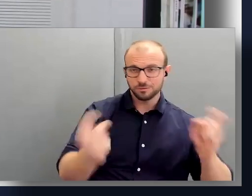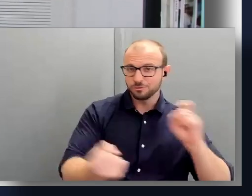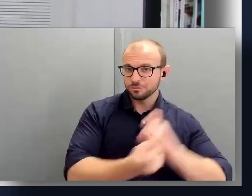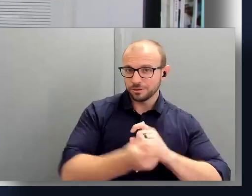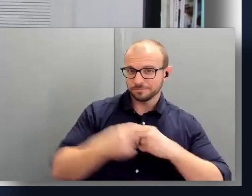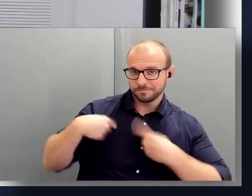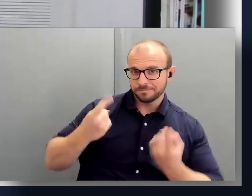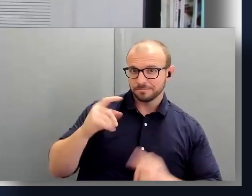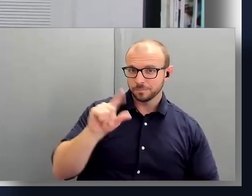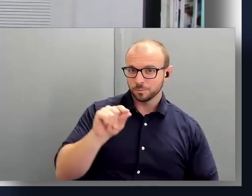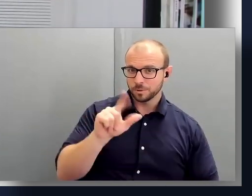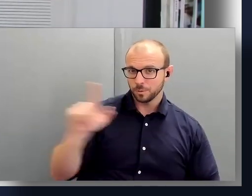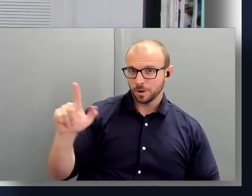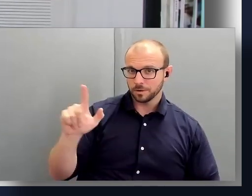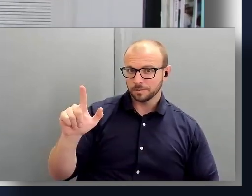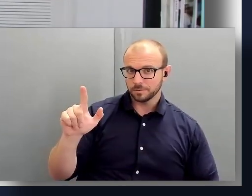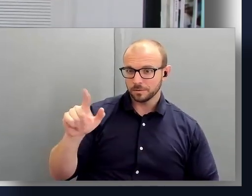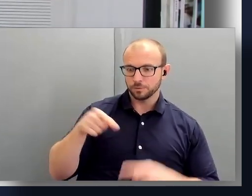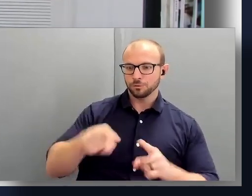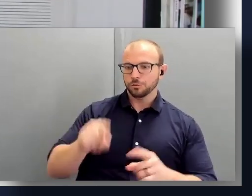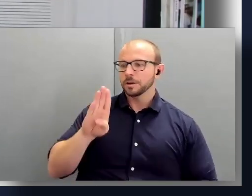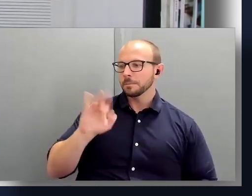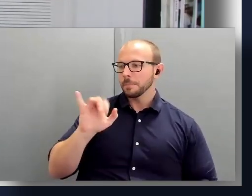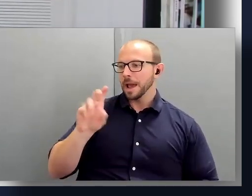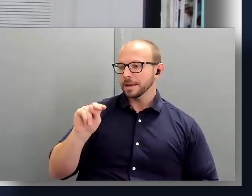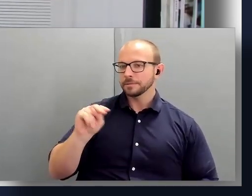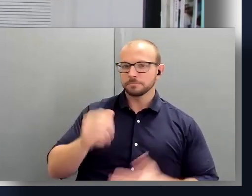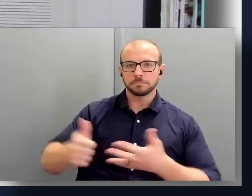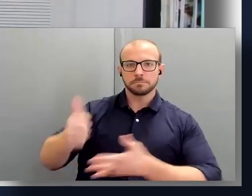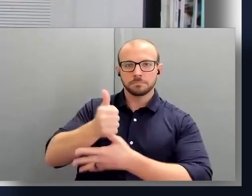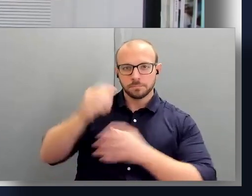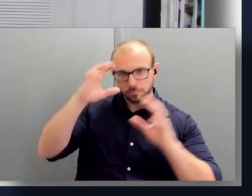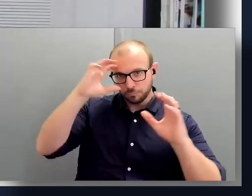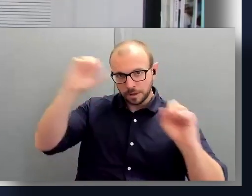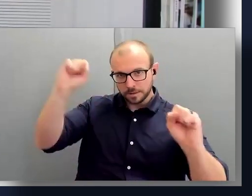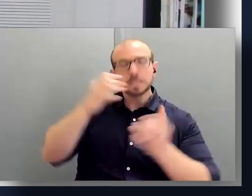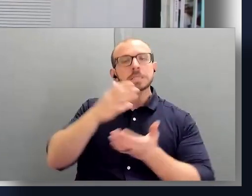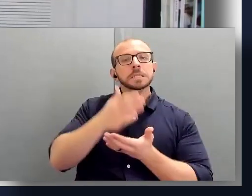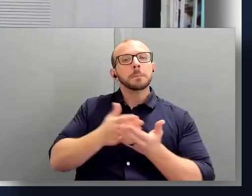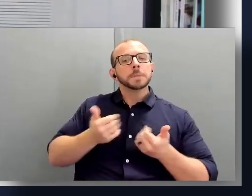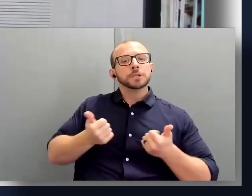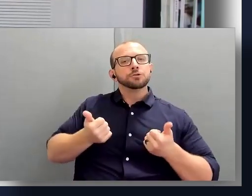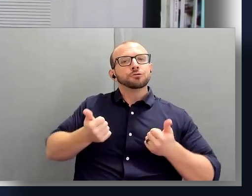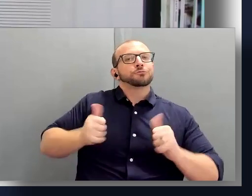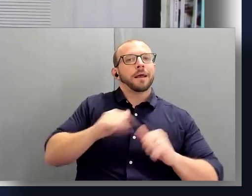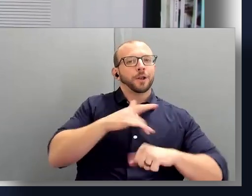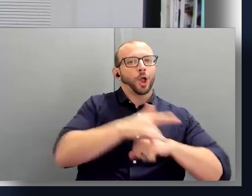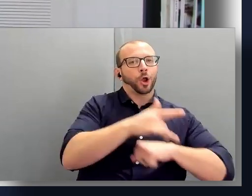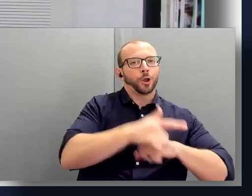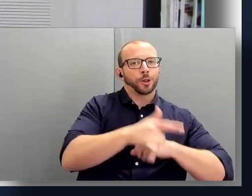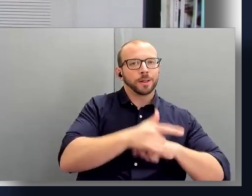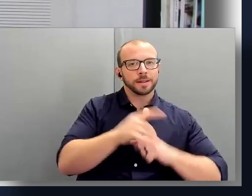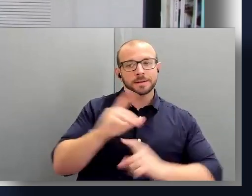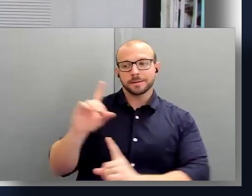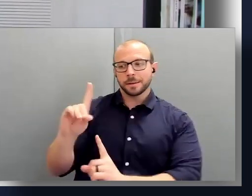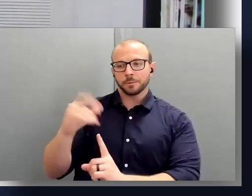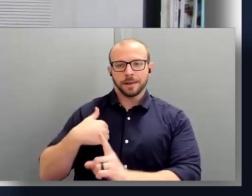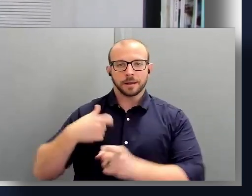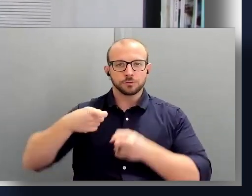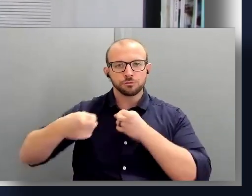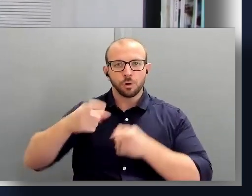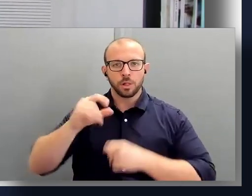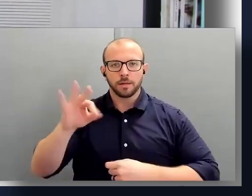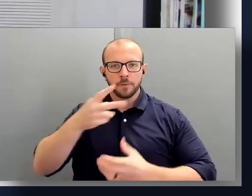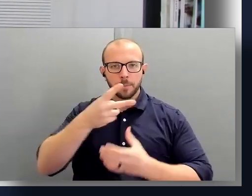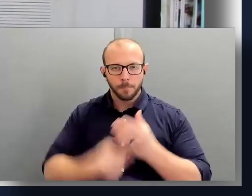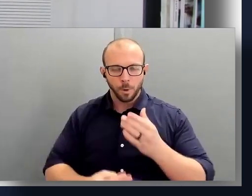has during the Biden administration. Some were attempted early on when the